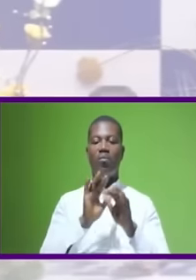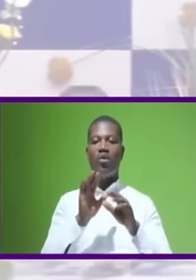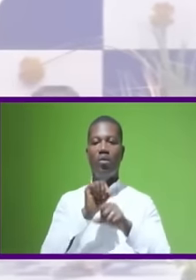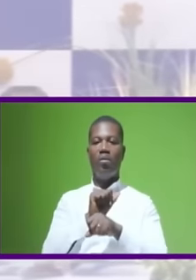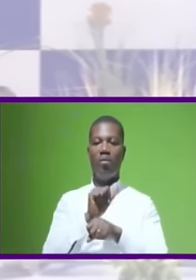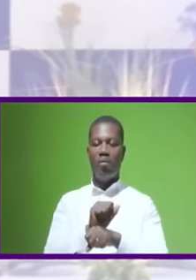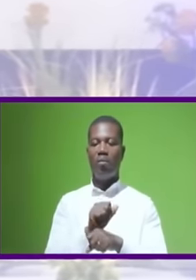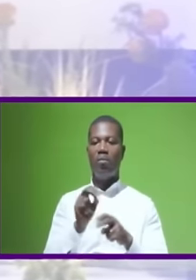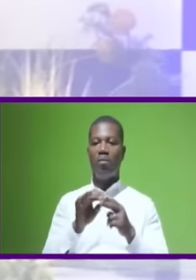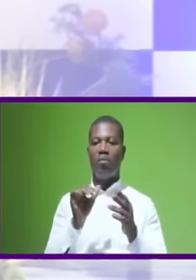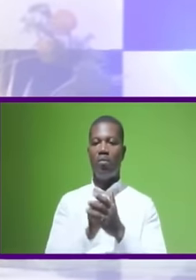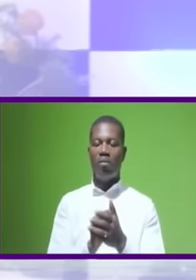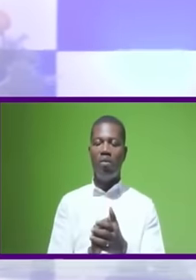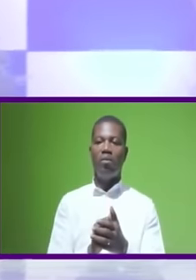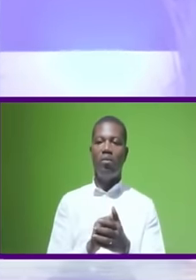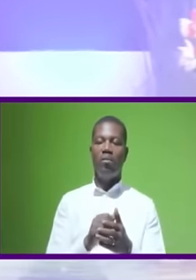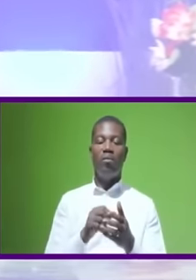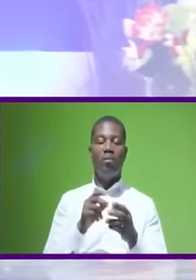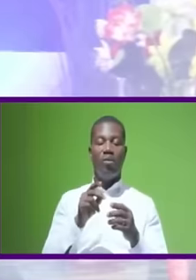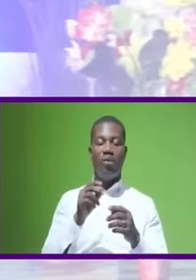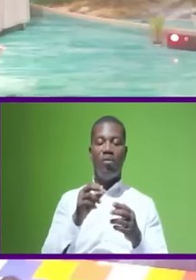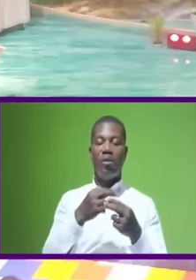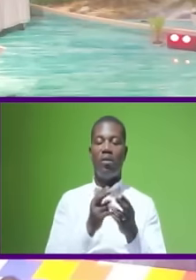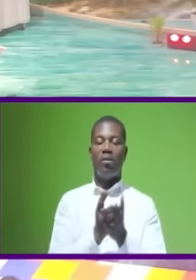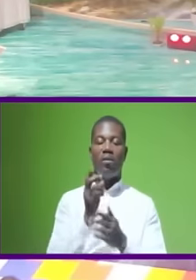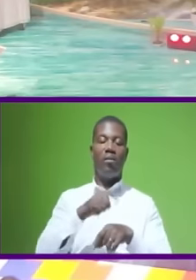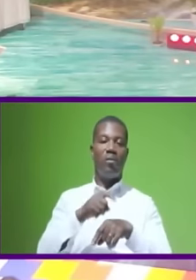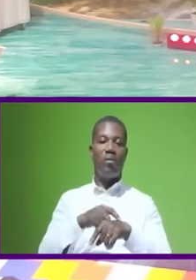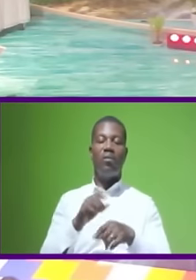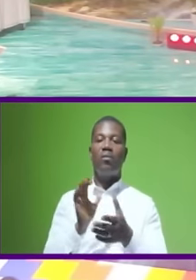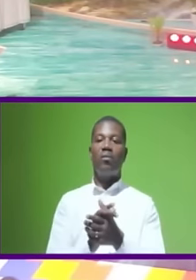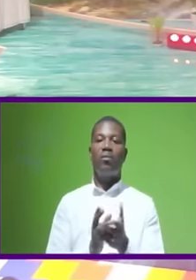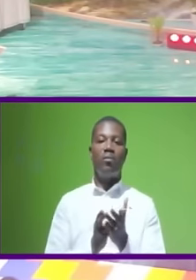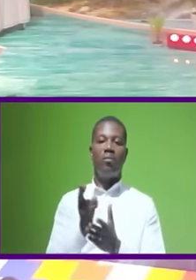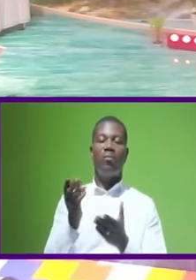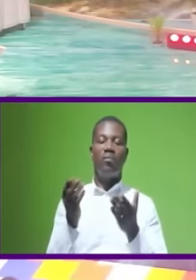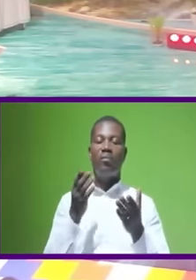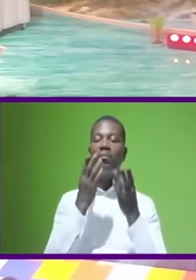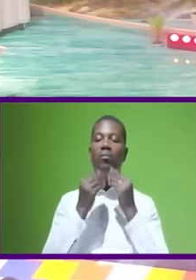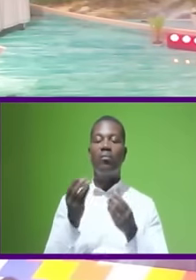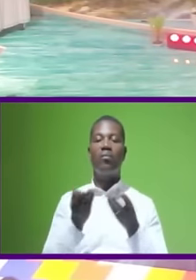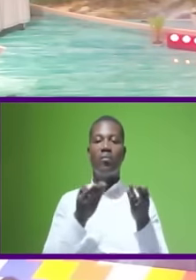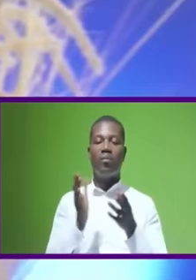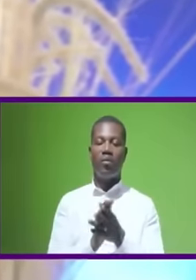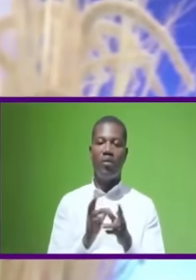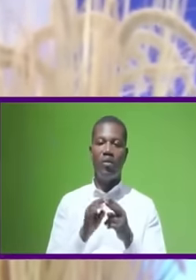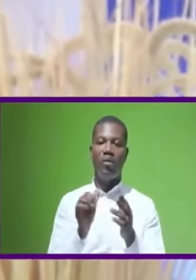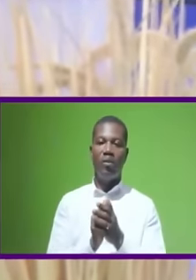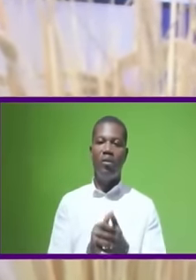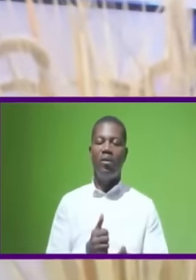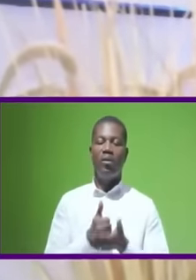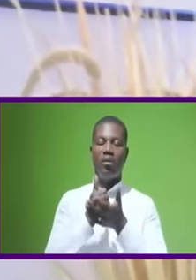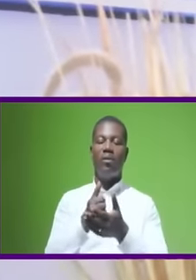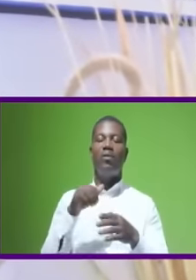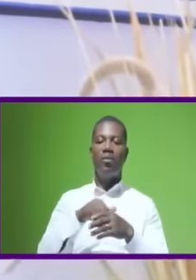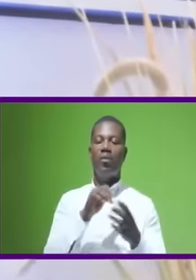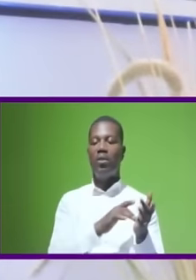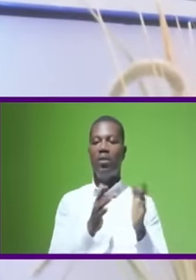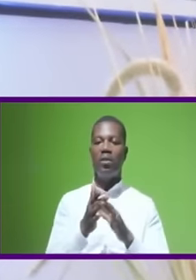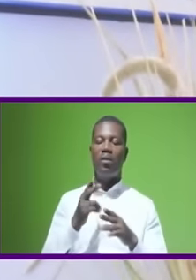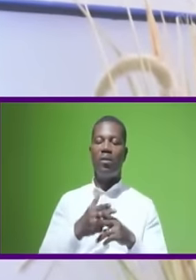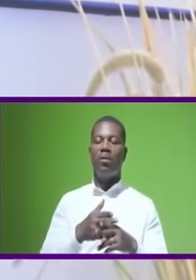Brenaso. So, what Namo Nakia Domonsasso, nay, Bissi, Ewa Brem. Why, yes, you